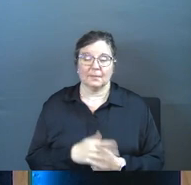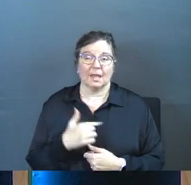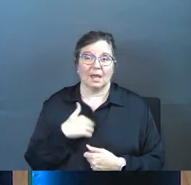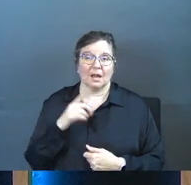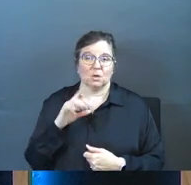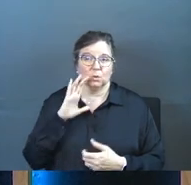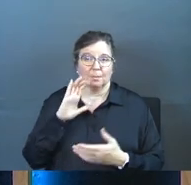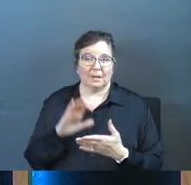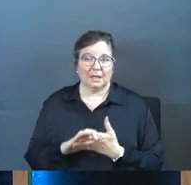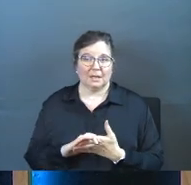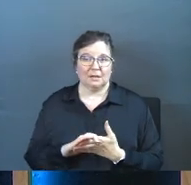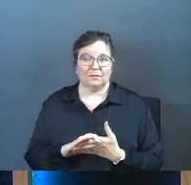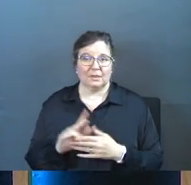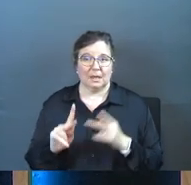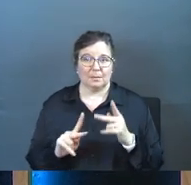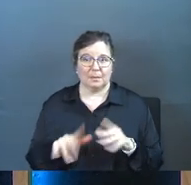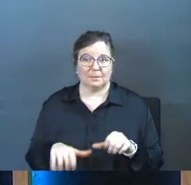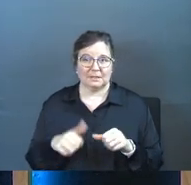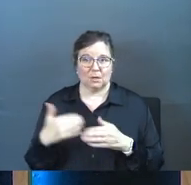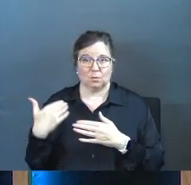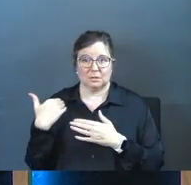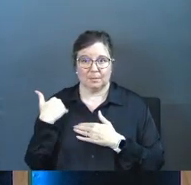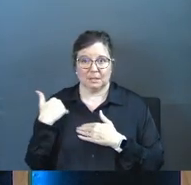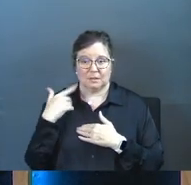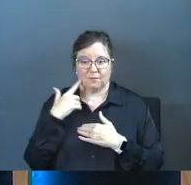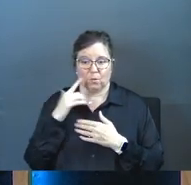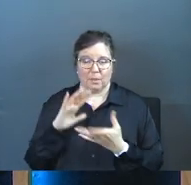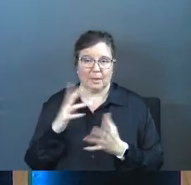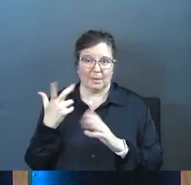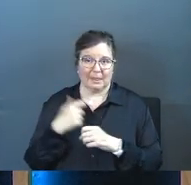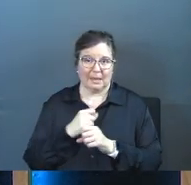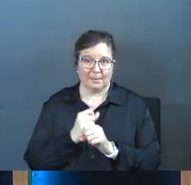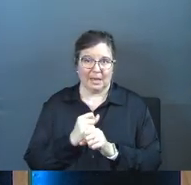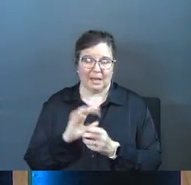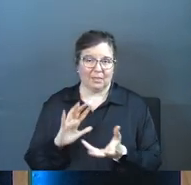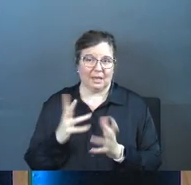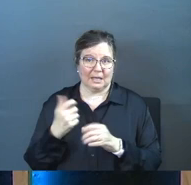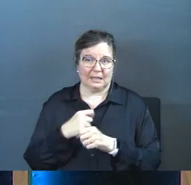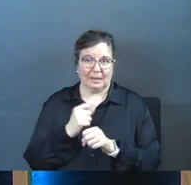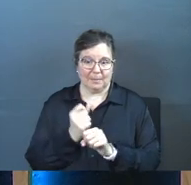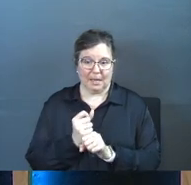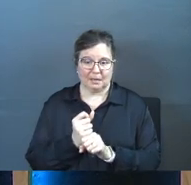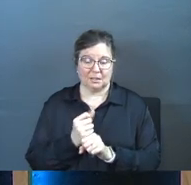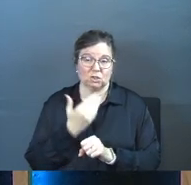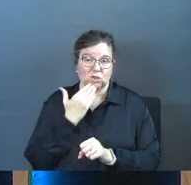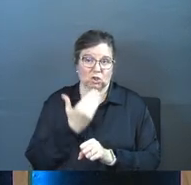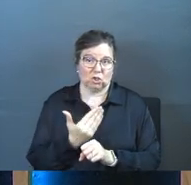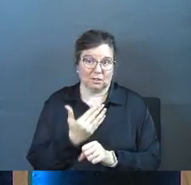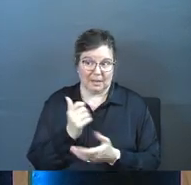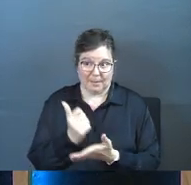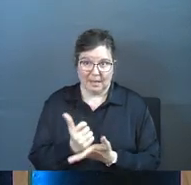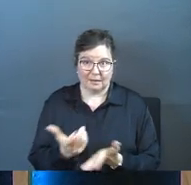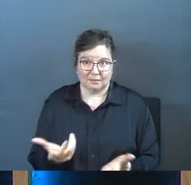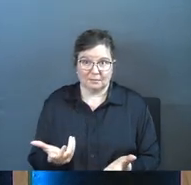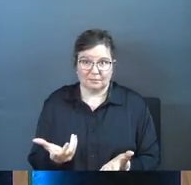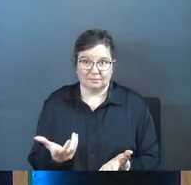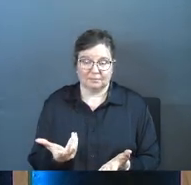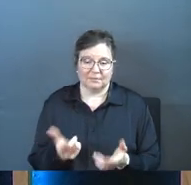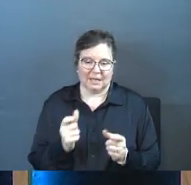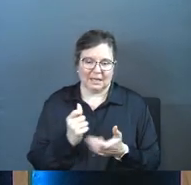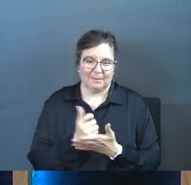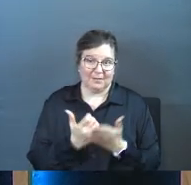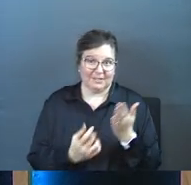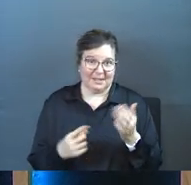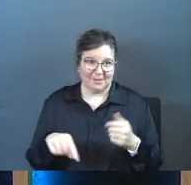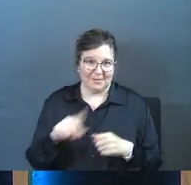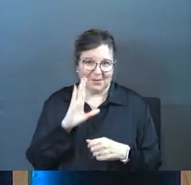And I do believe that people taking responsibility for the messes that they make and the chaos that they make is good. Amen? I'll get an amen